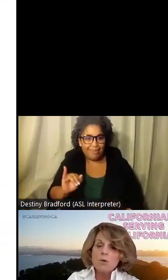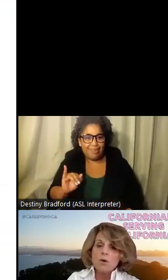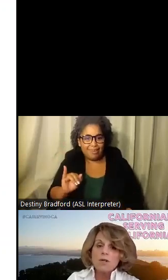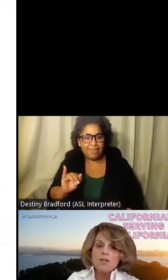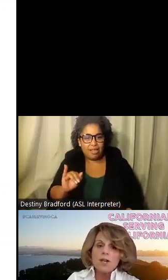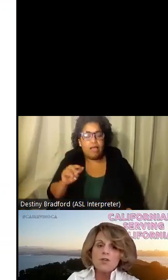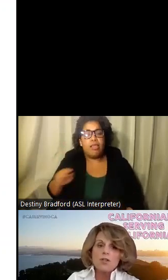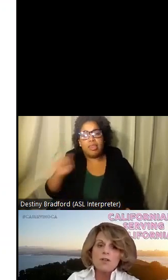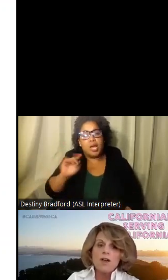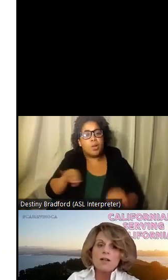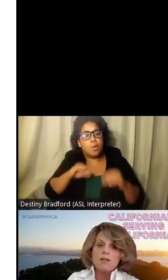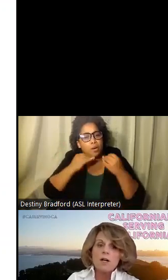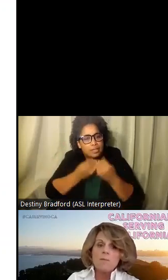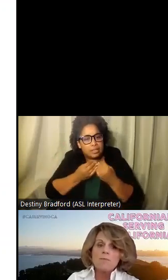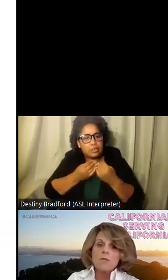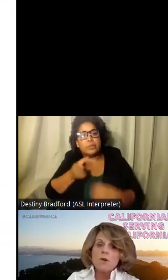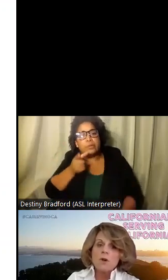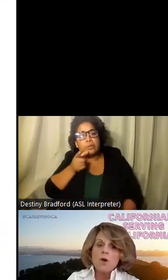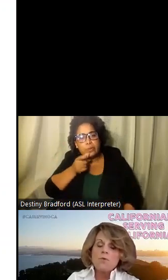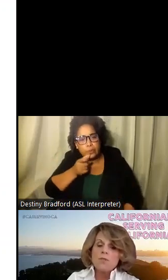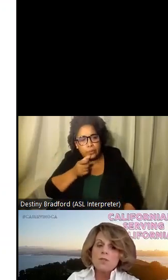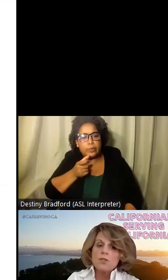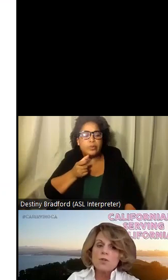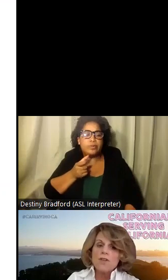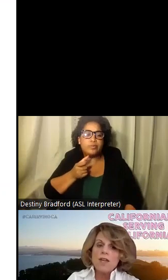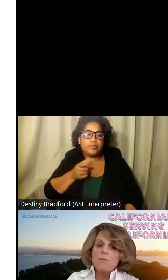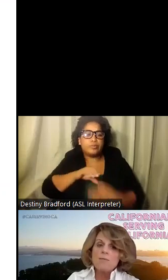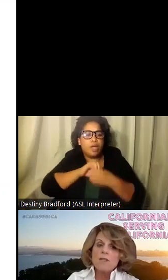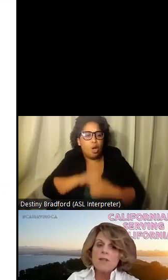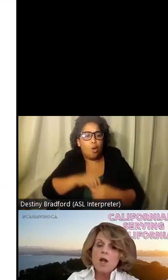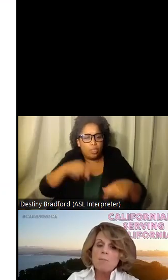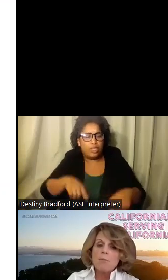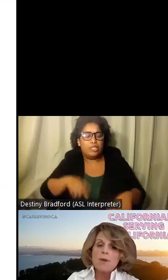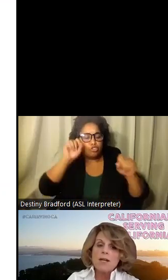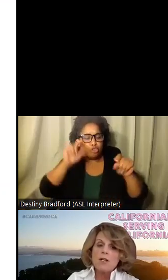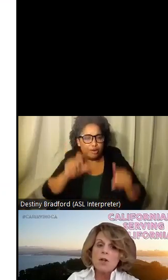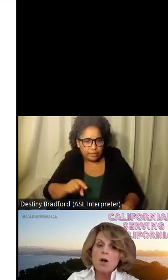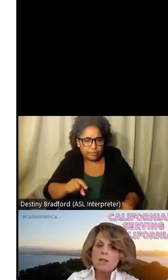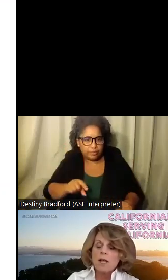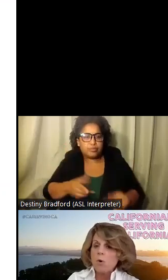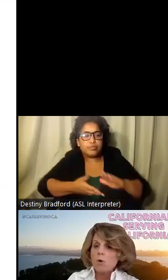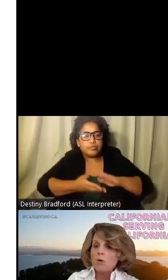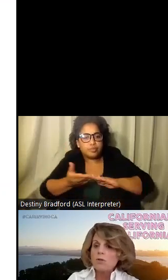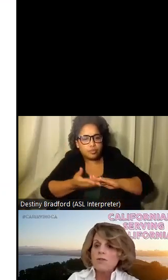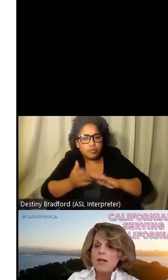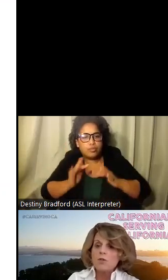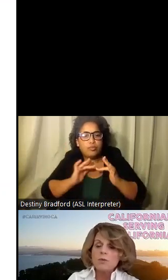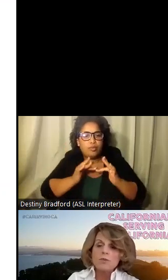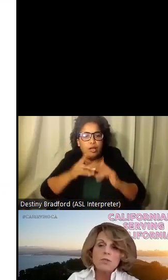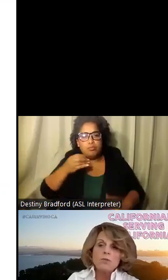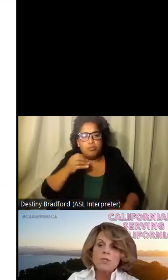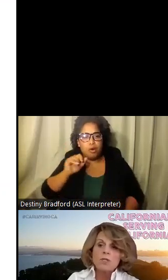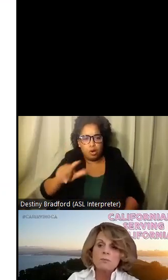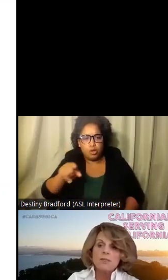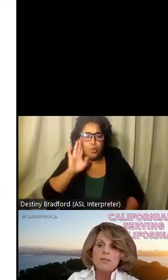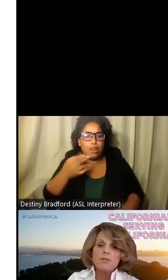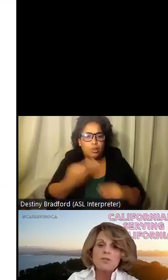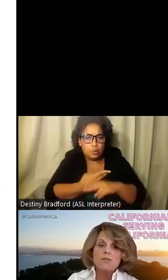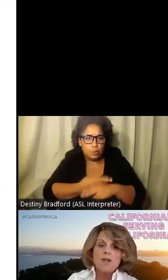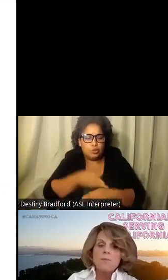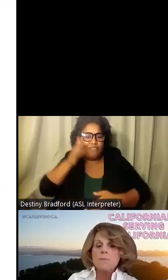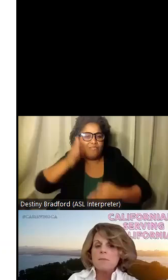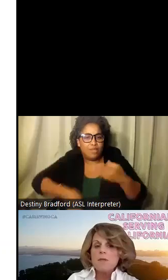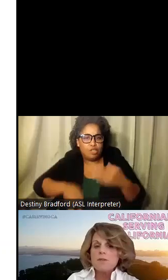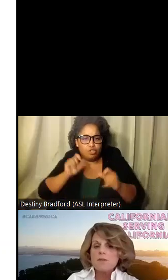the organization that owns the survey. They operate an online portal that you will use to complete